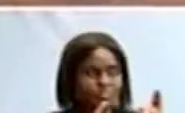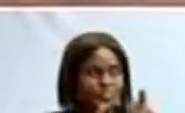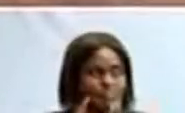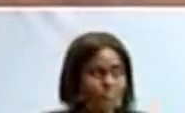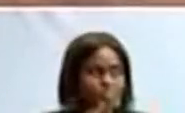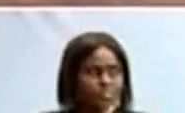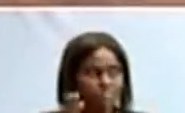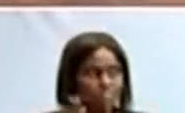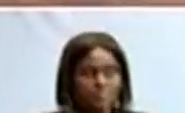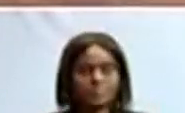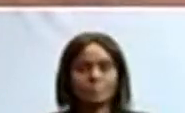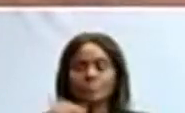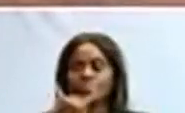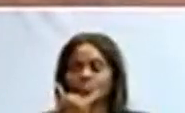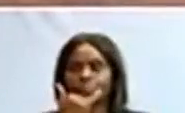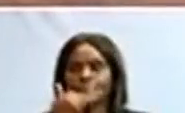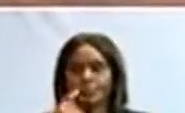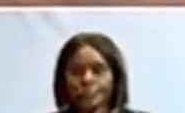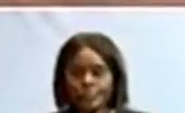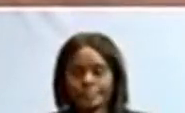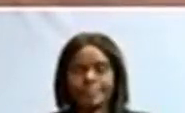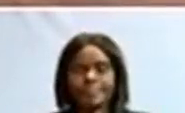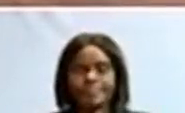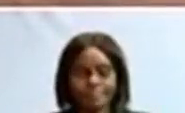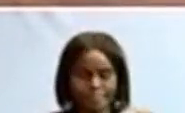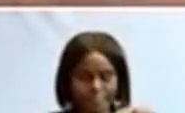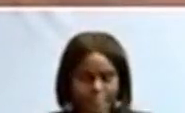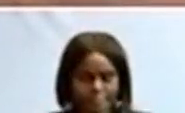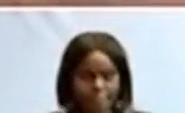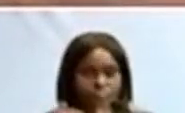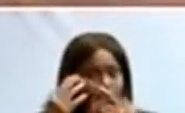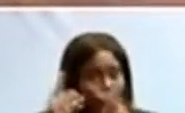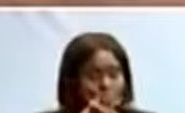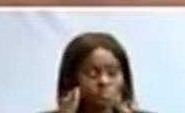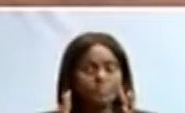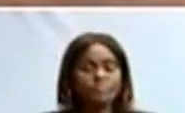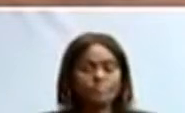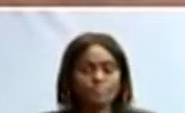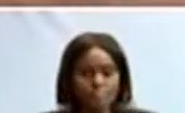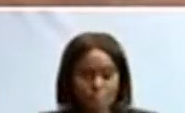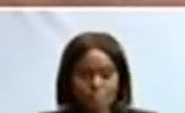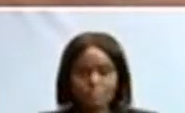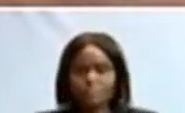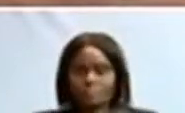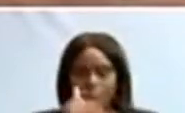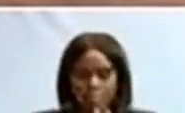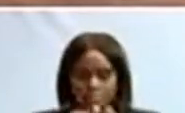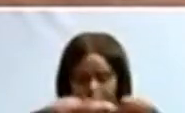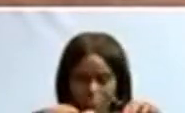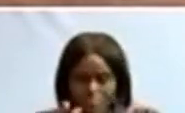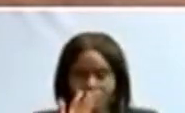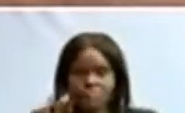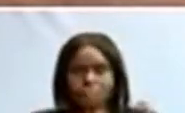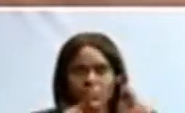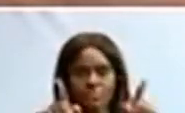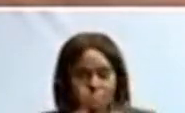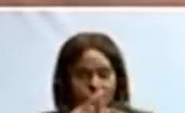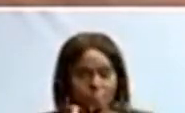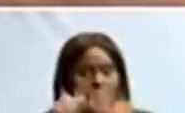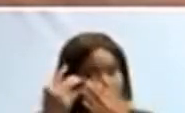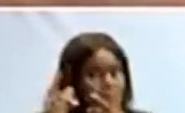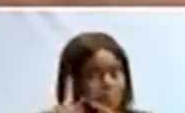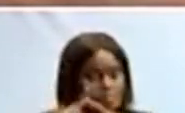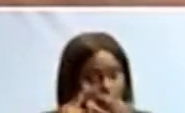Response. Cause of query. Management wishes to acknowledge the auditor's observation and wishes